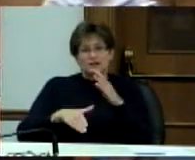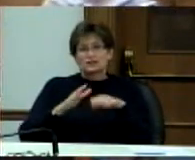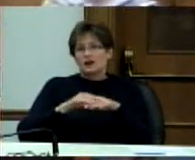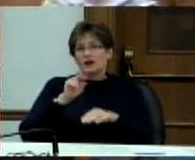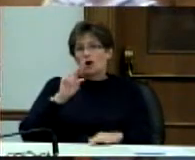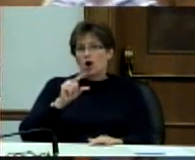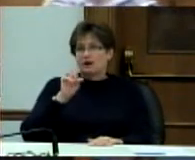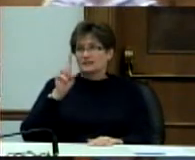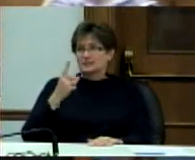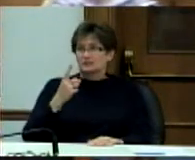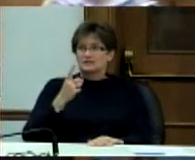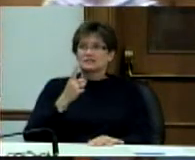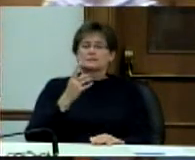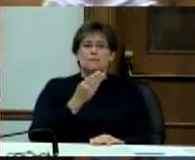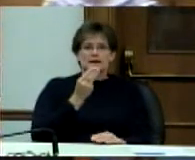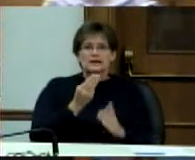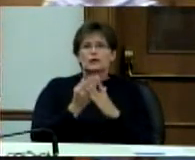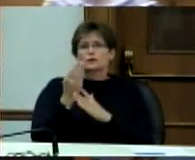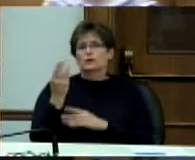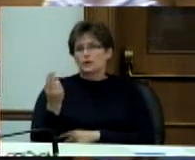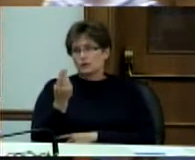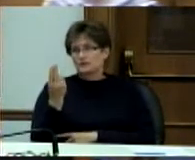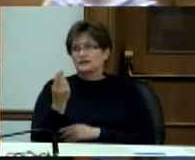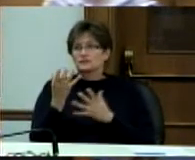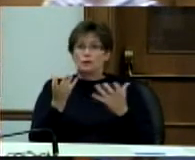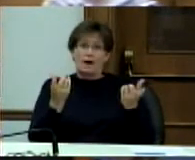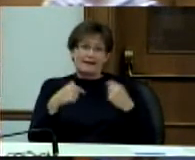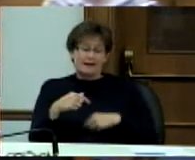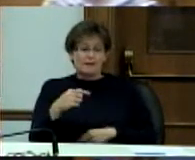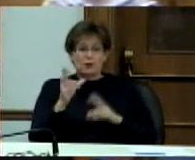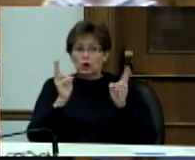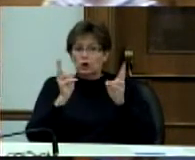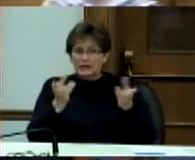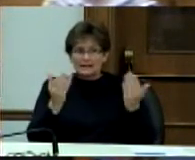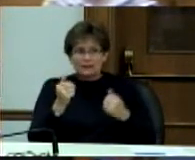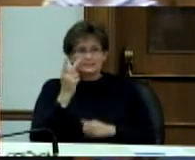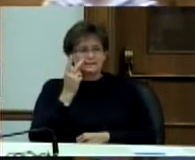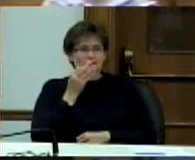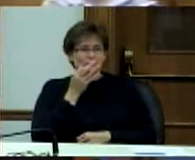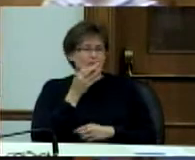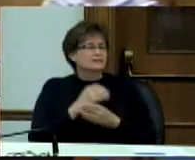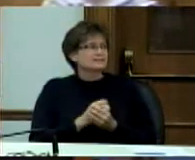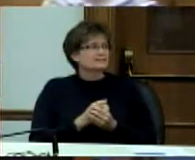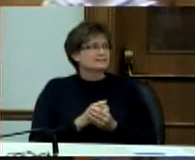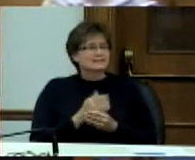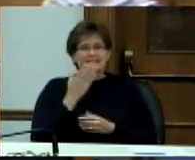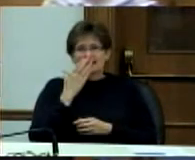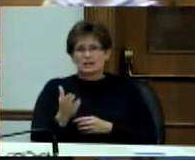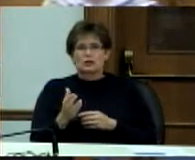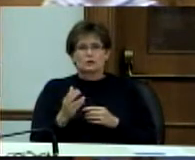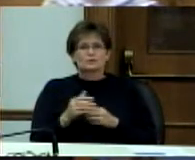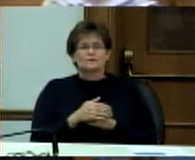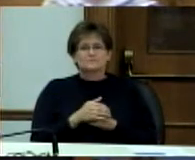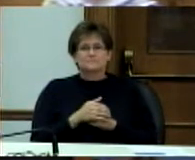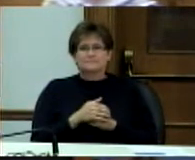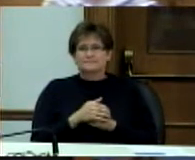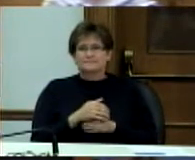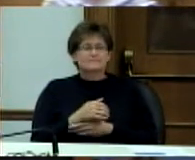on August 1st, and it runs Monday through Thursday. So if you're going to come, please come soon. Thank